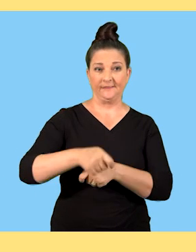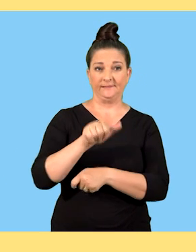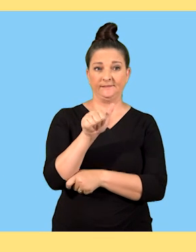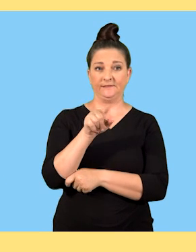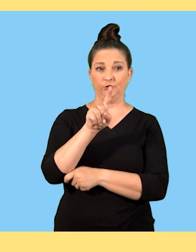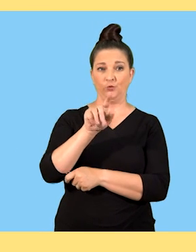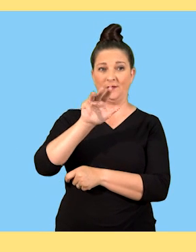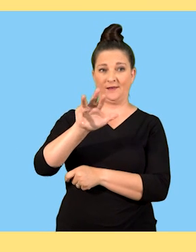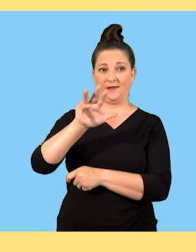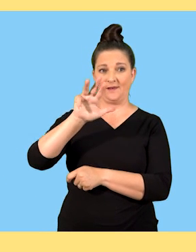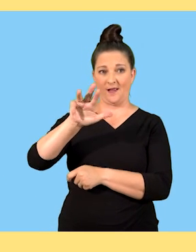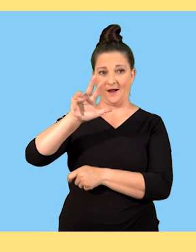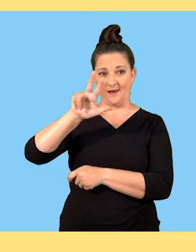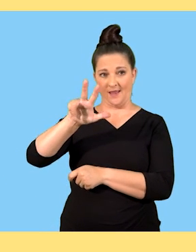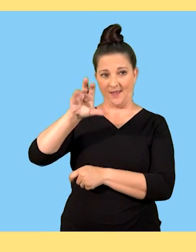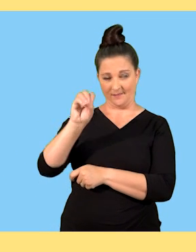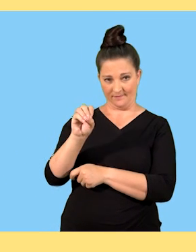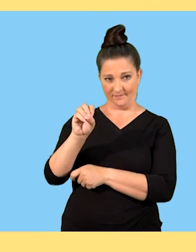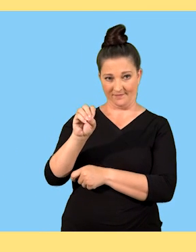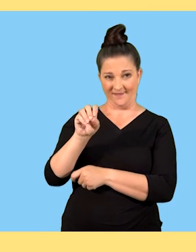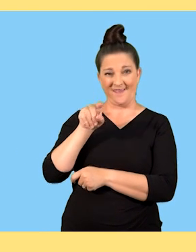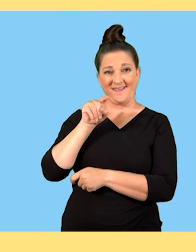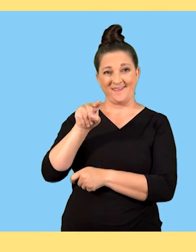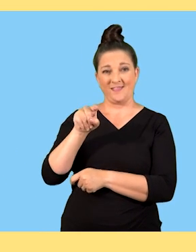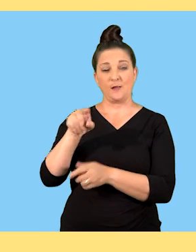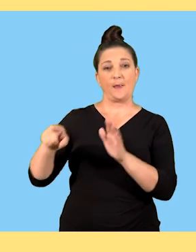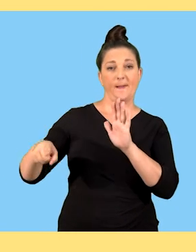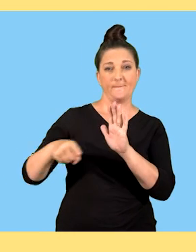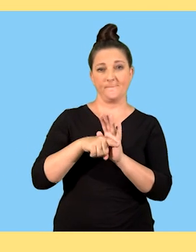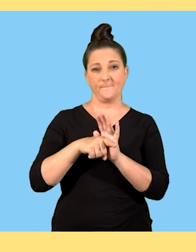619,980 minus 800, you get your